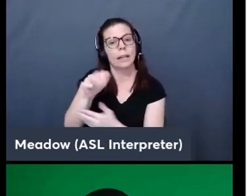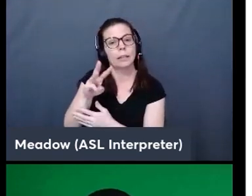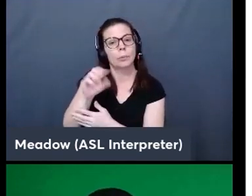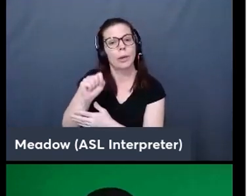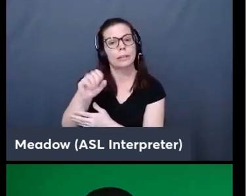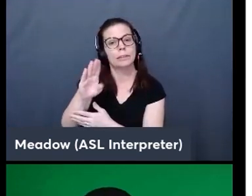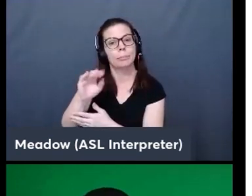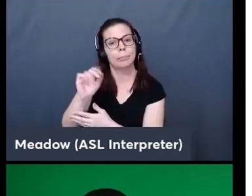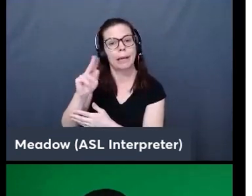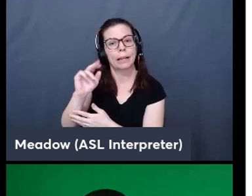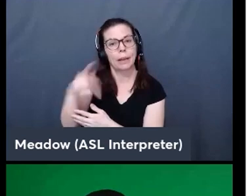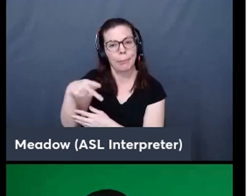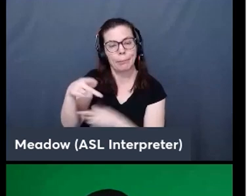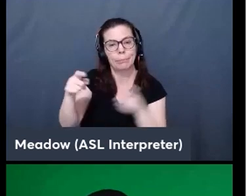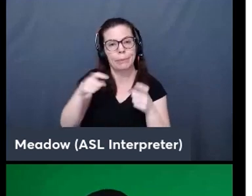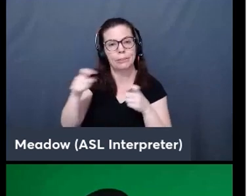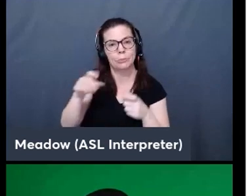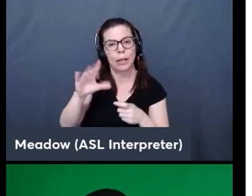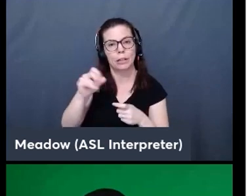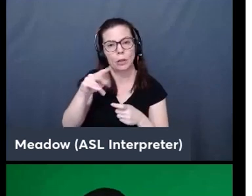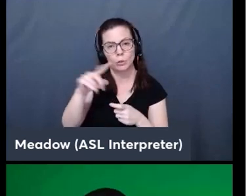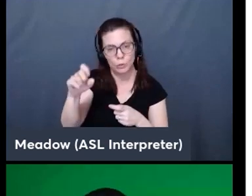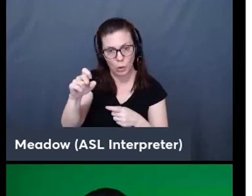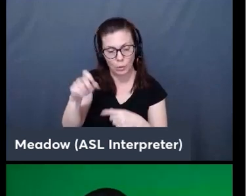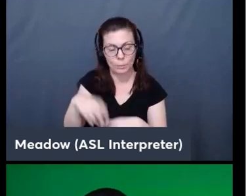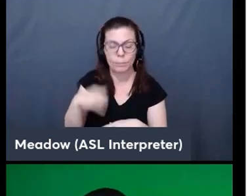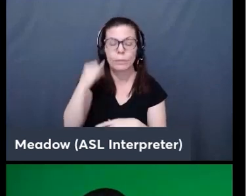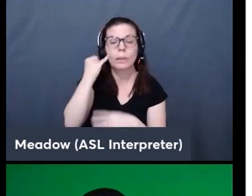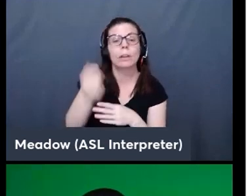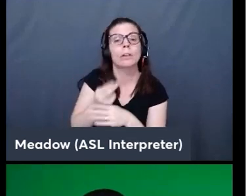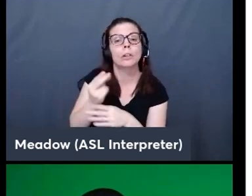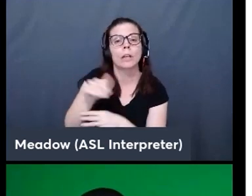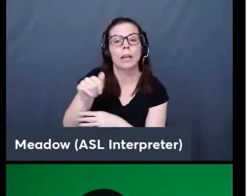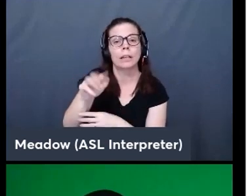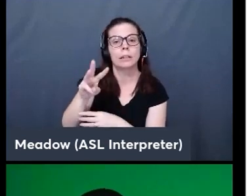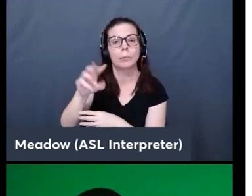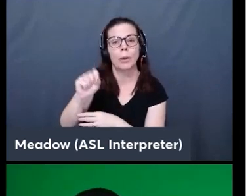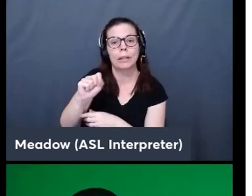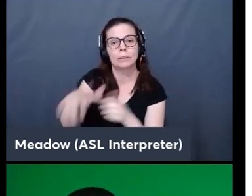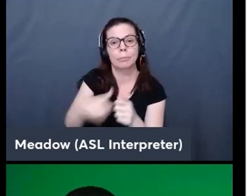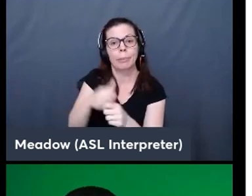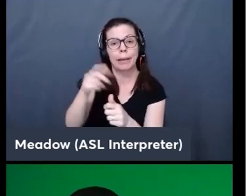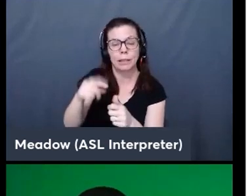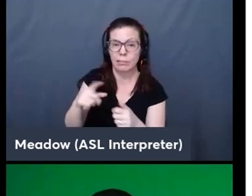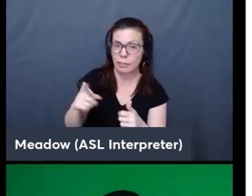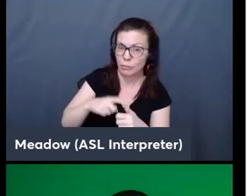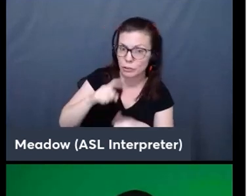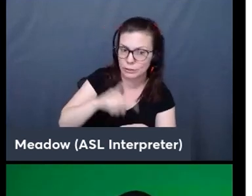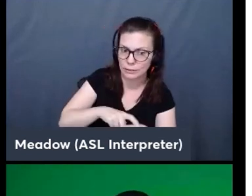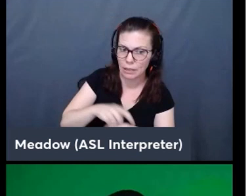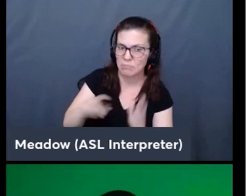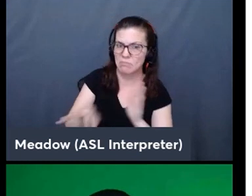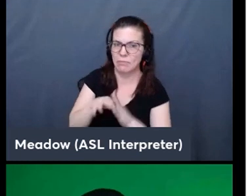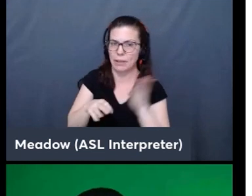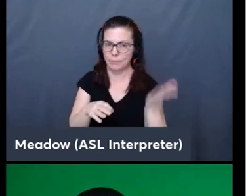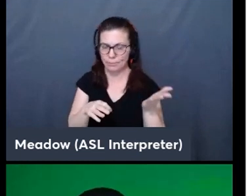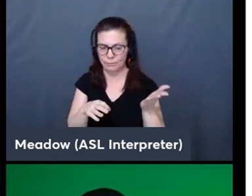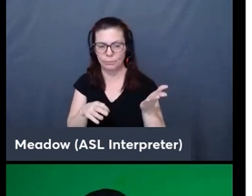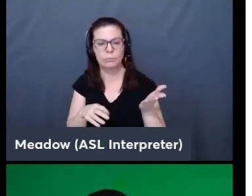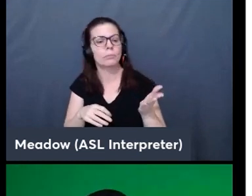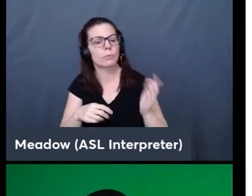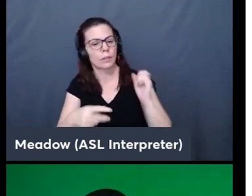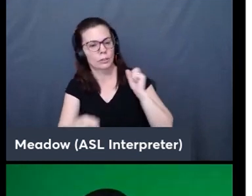Backup Management Console. If you are using AWS Backup for the first time, this is where you will find it. You go to